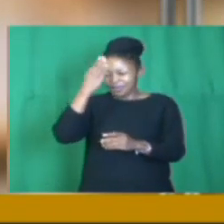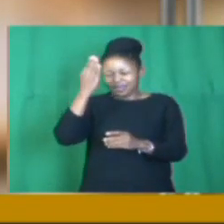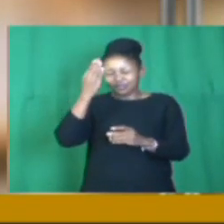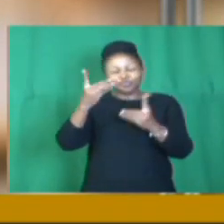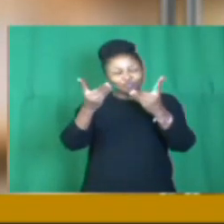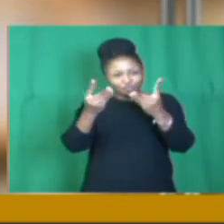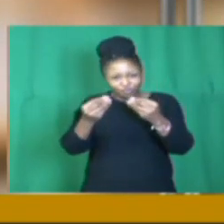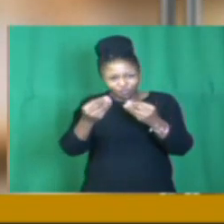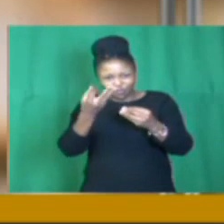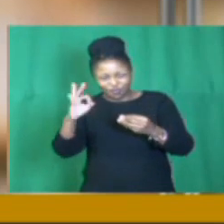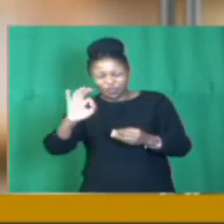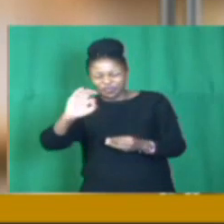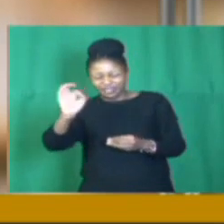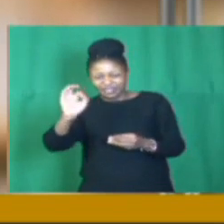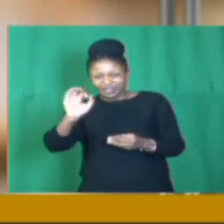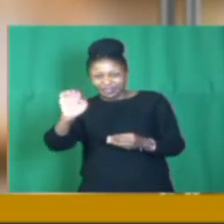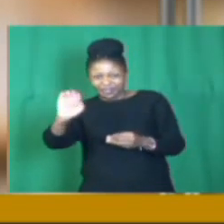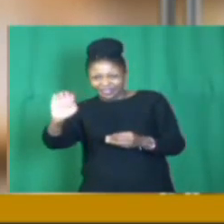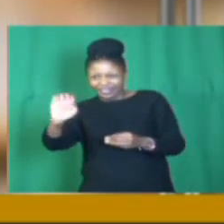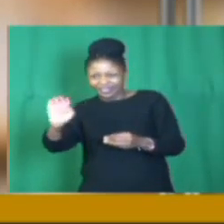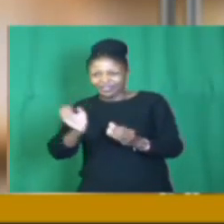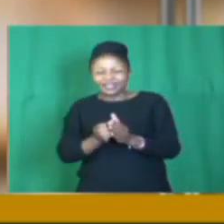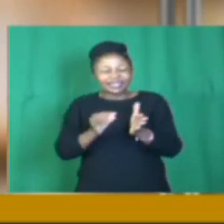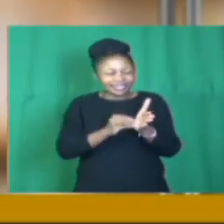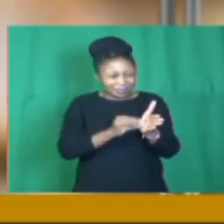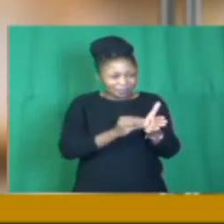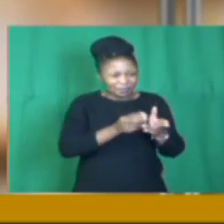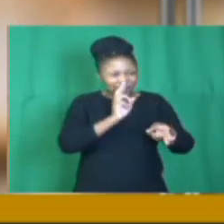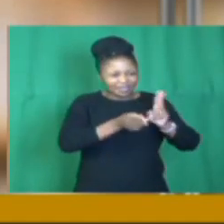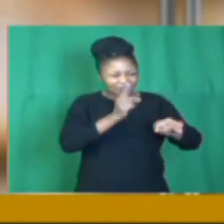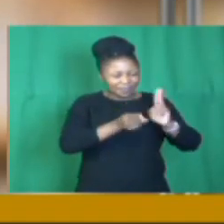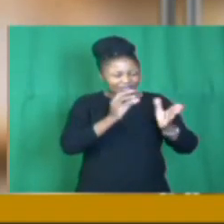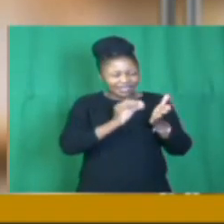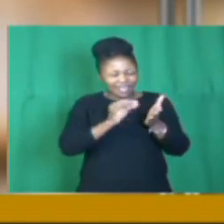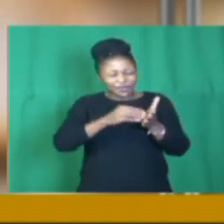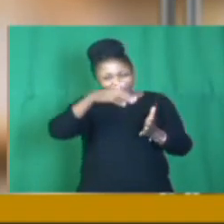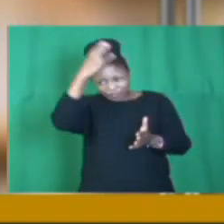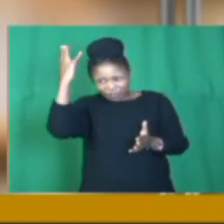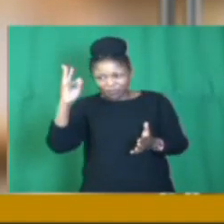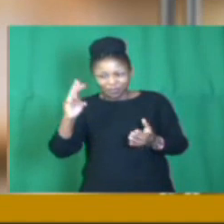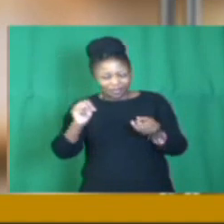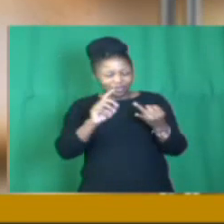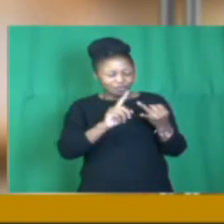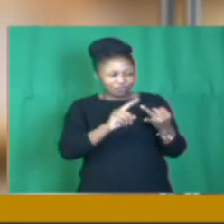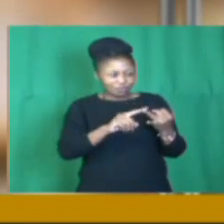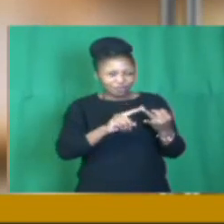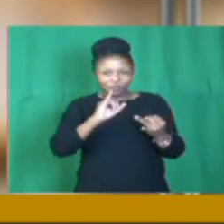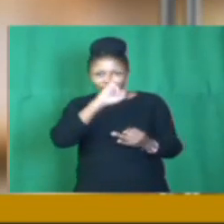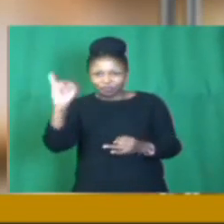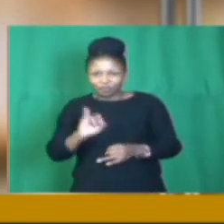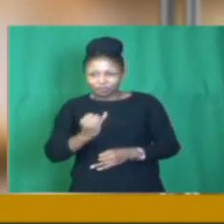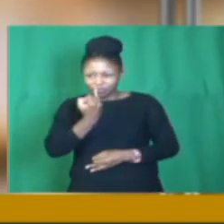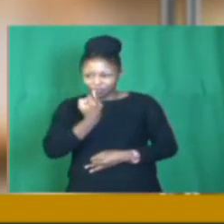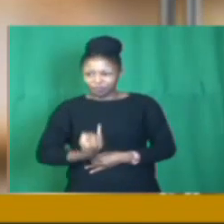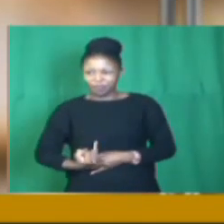class. And also joining me is our sign language interpreters, Nompumelelo Hadebe and Zanele Moza. Deli,